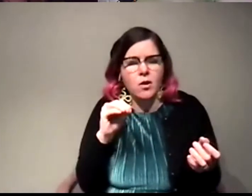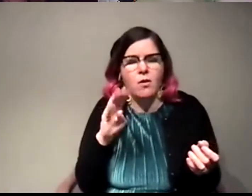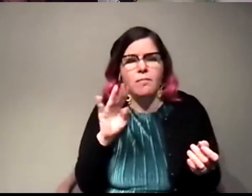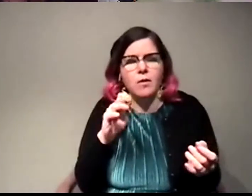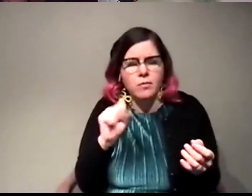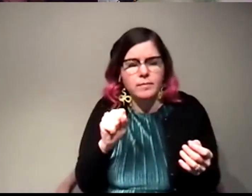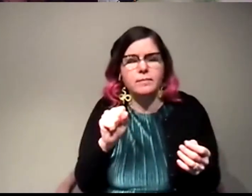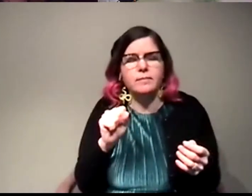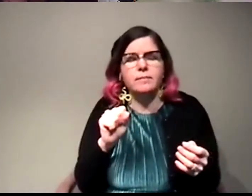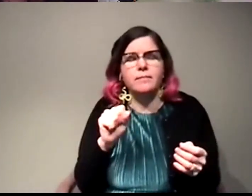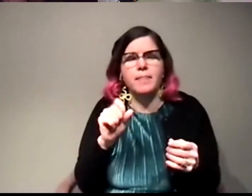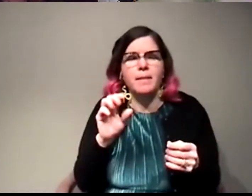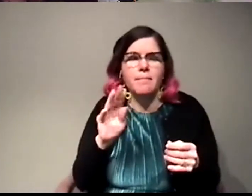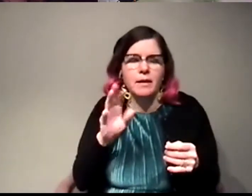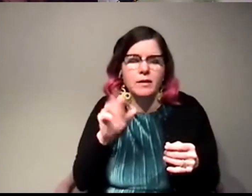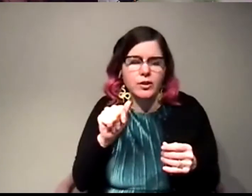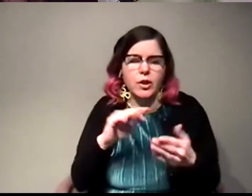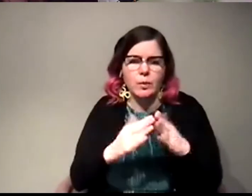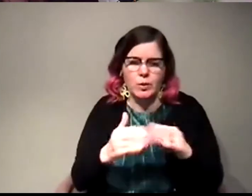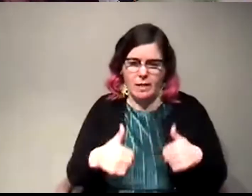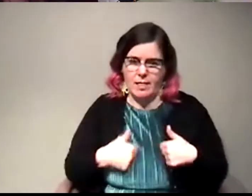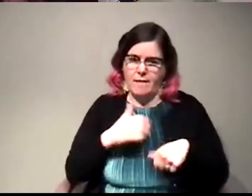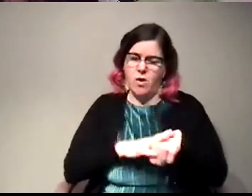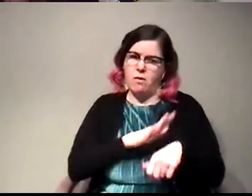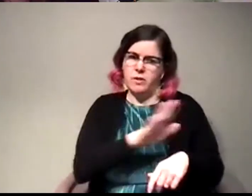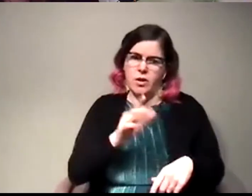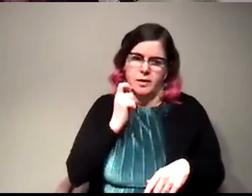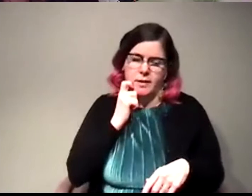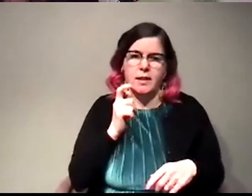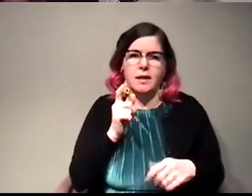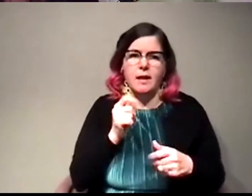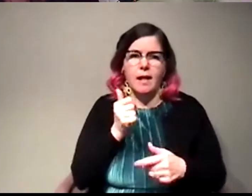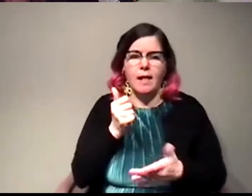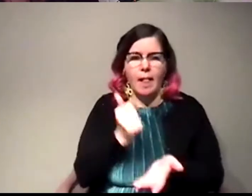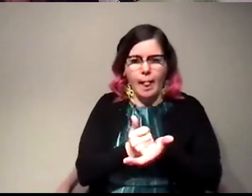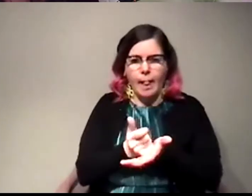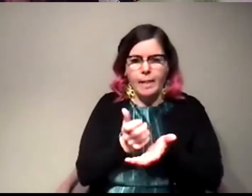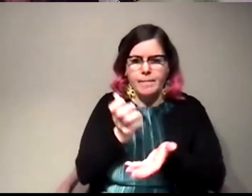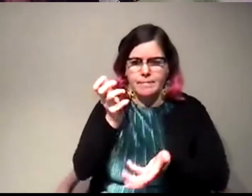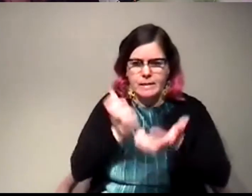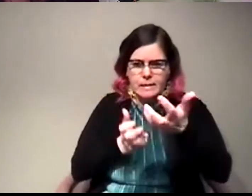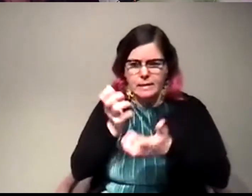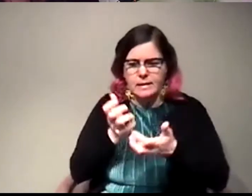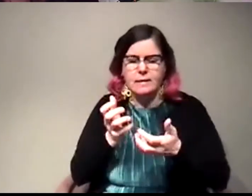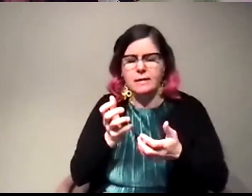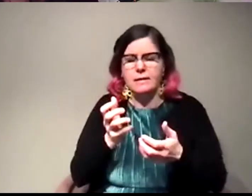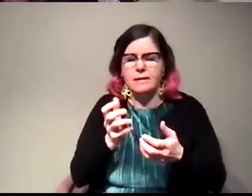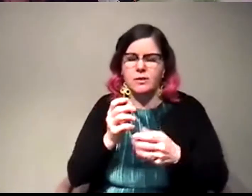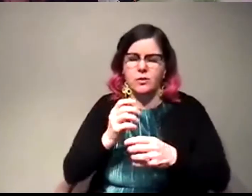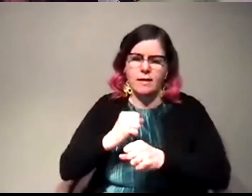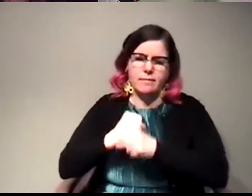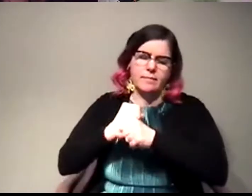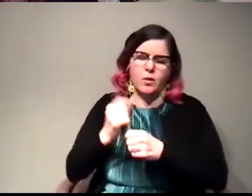bacterial communities that actually live on the amphibian skin that might help them modulate these responses to pathogen challenges. So the